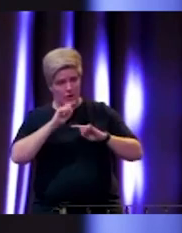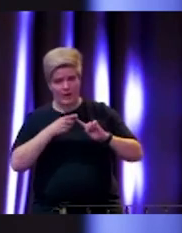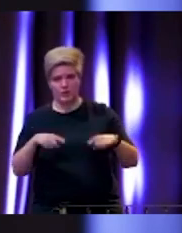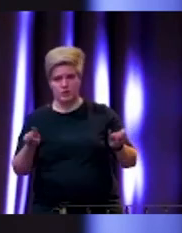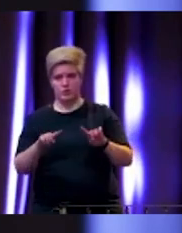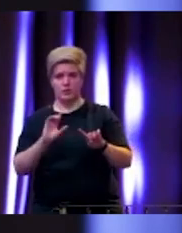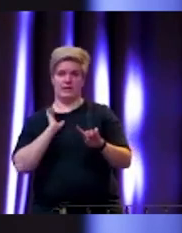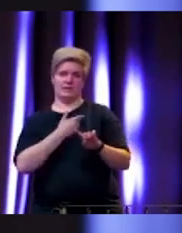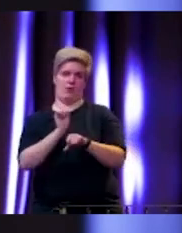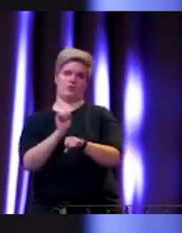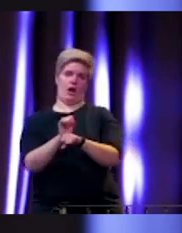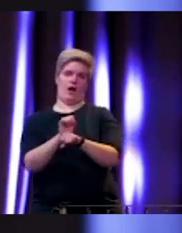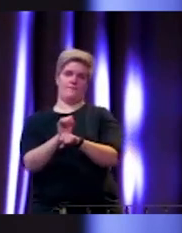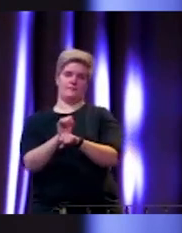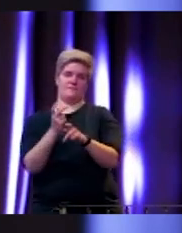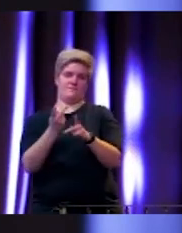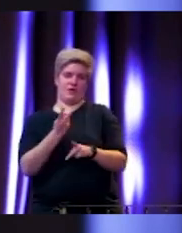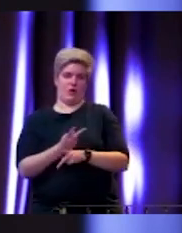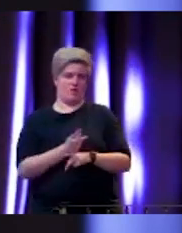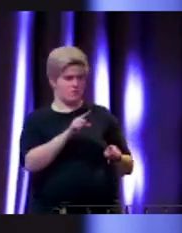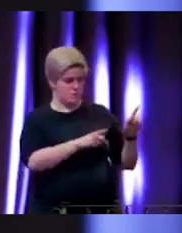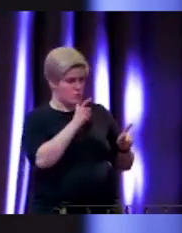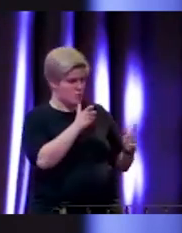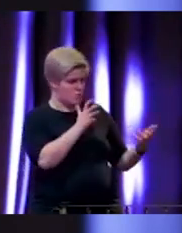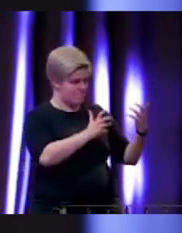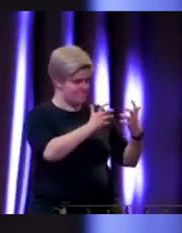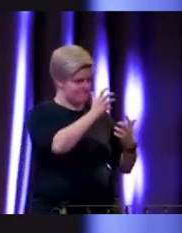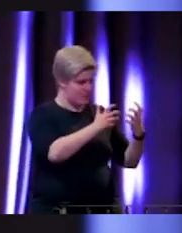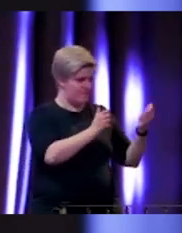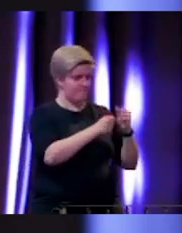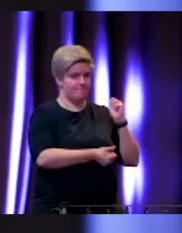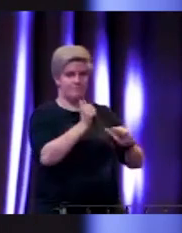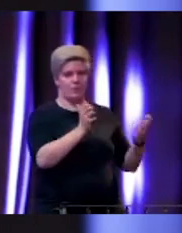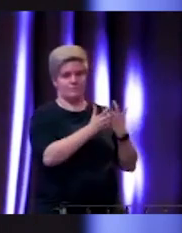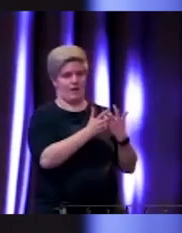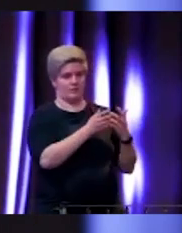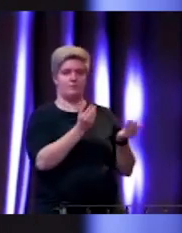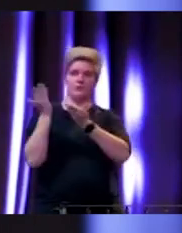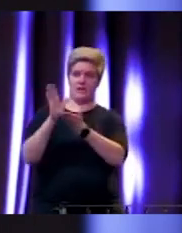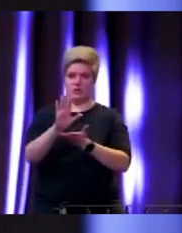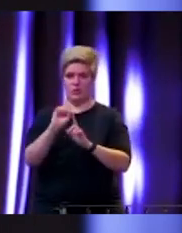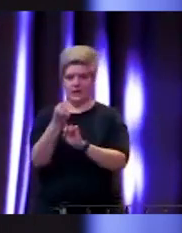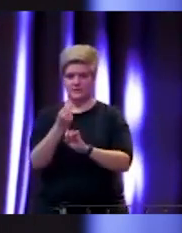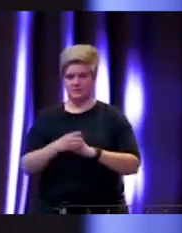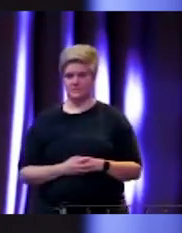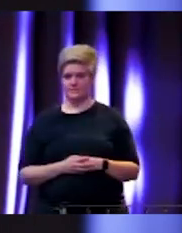your case. And when we know what your true story is and who you really are, then we can try and find